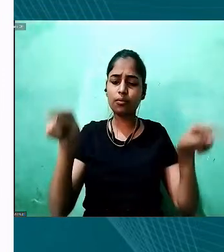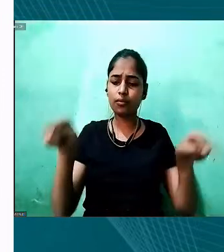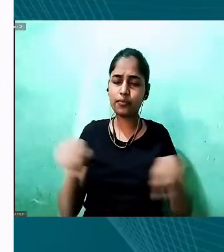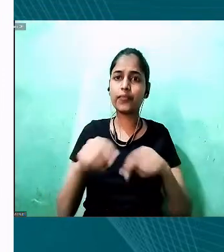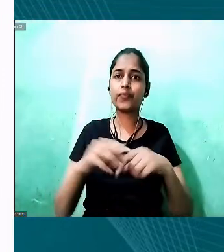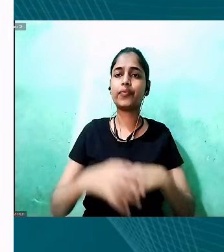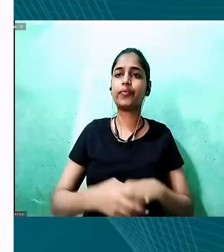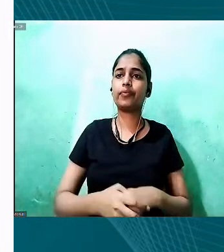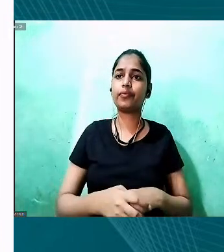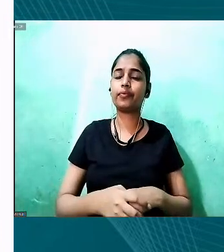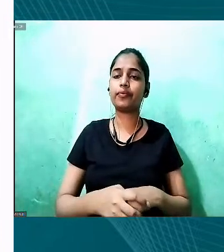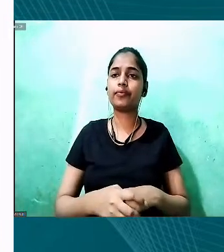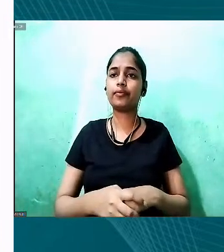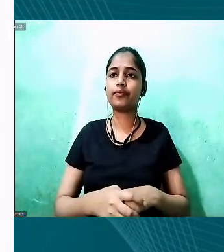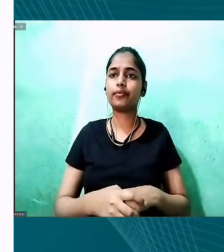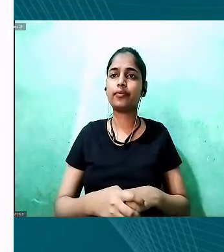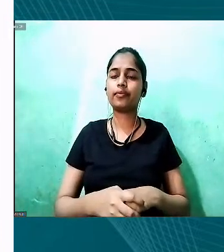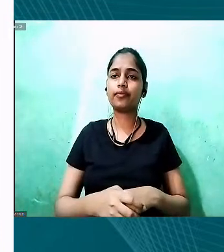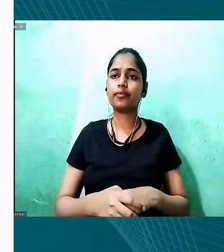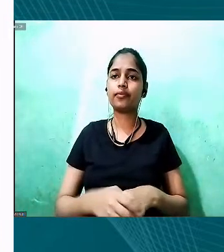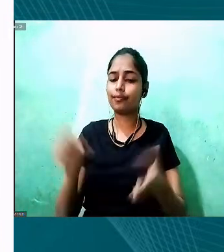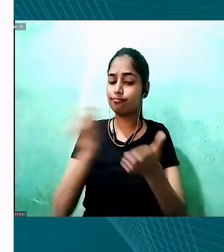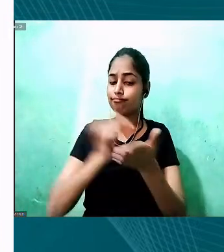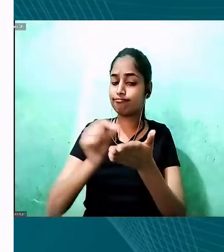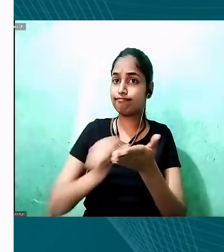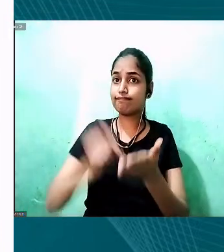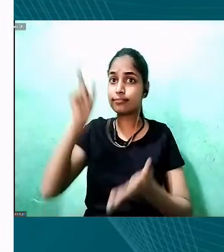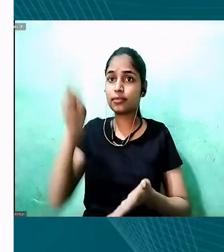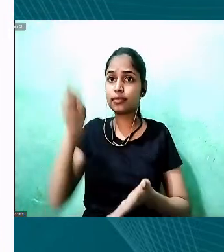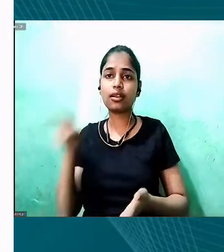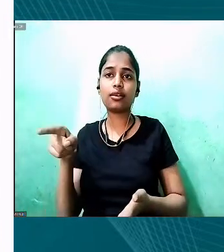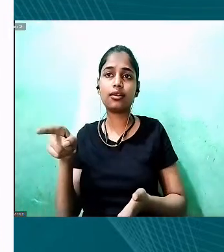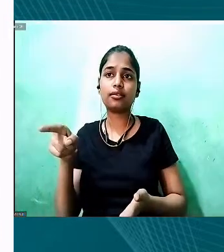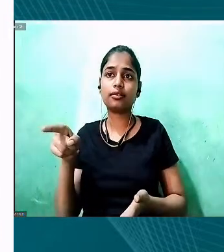So the writer had to take Miibil